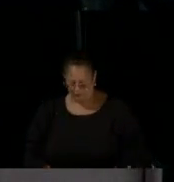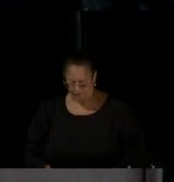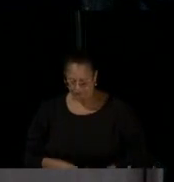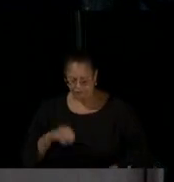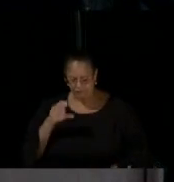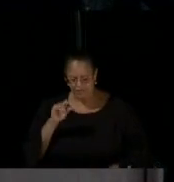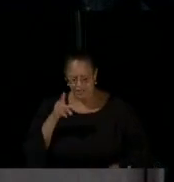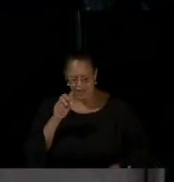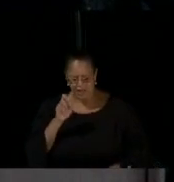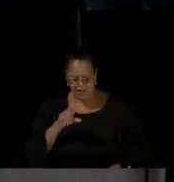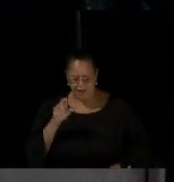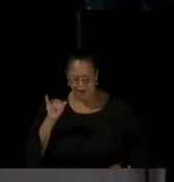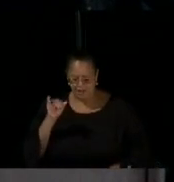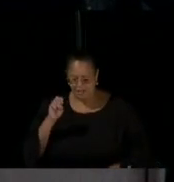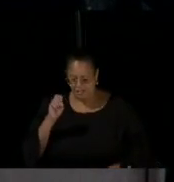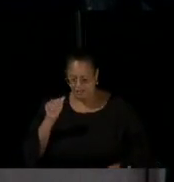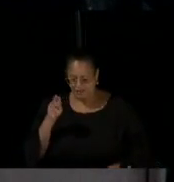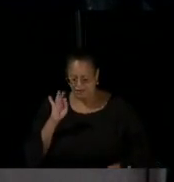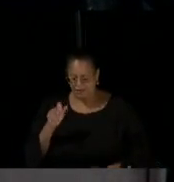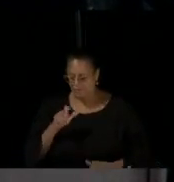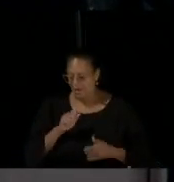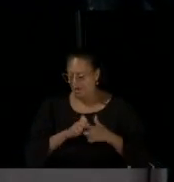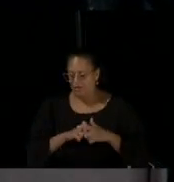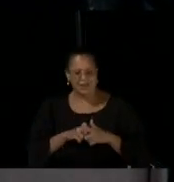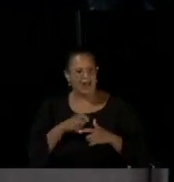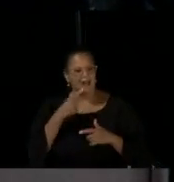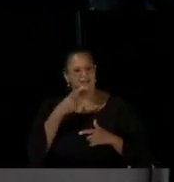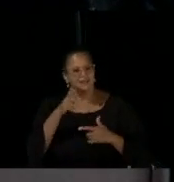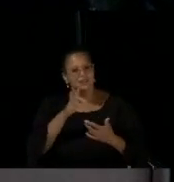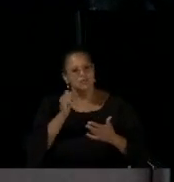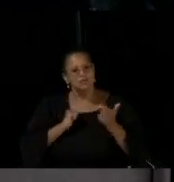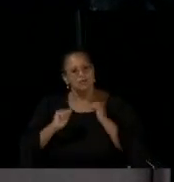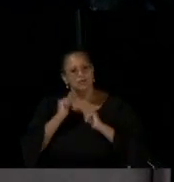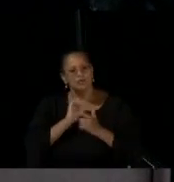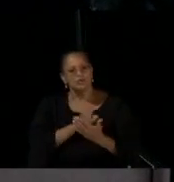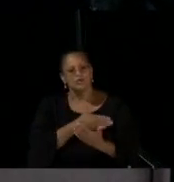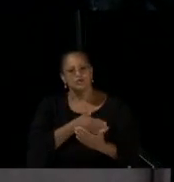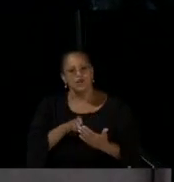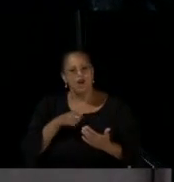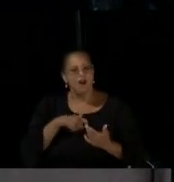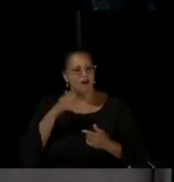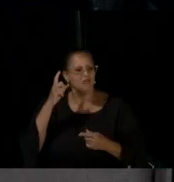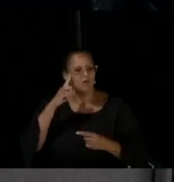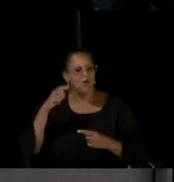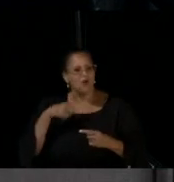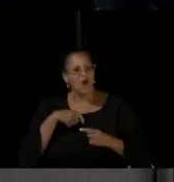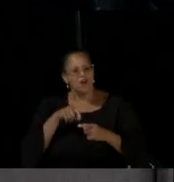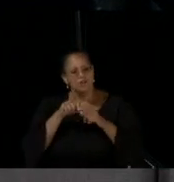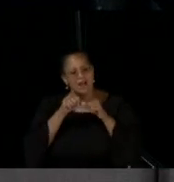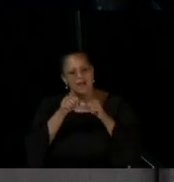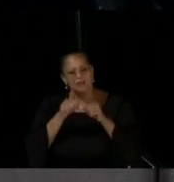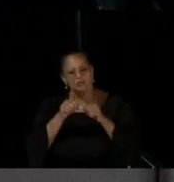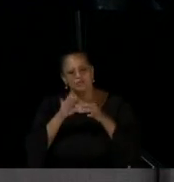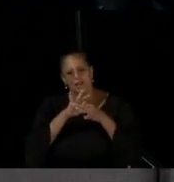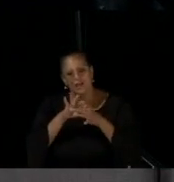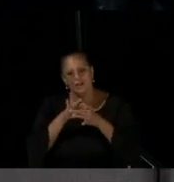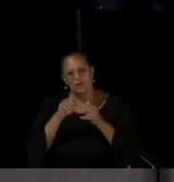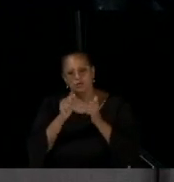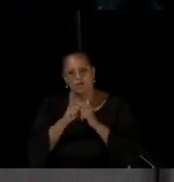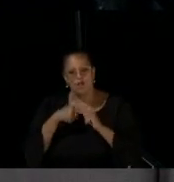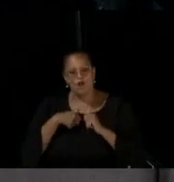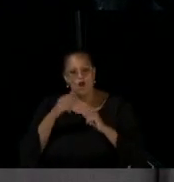Claire and Isabel performed a song that glorifies the power of reaching for the dream and of breathing life and love into that